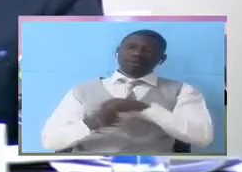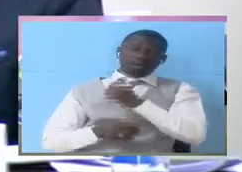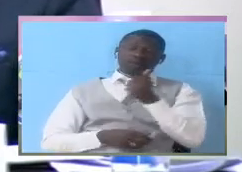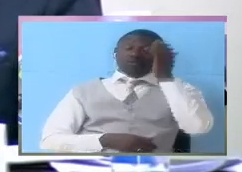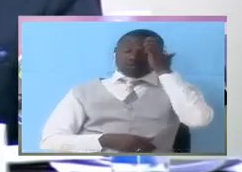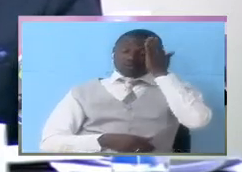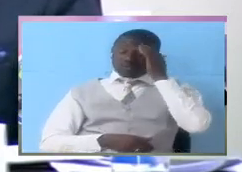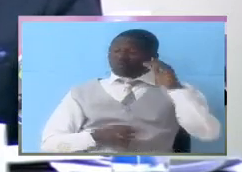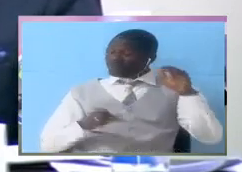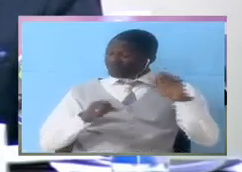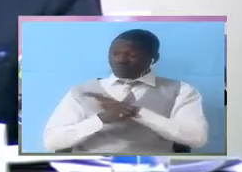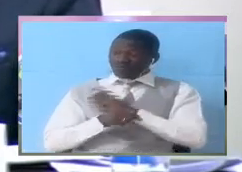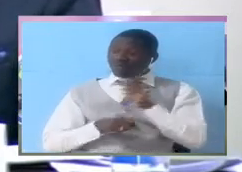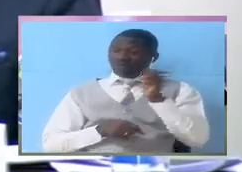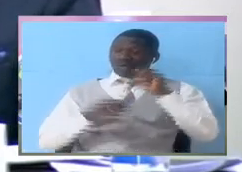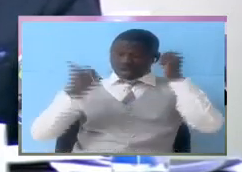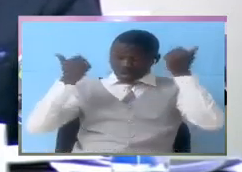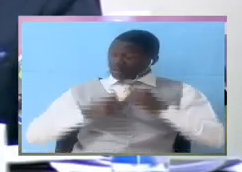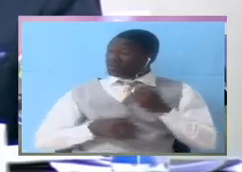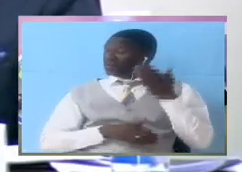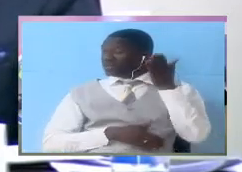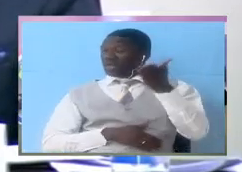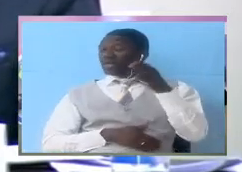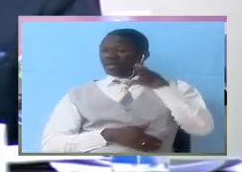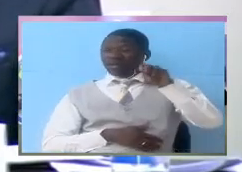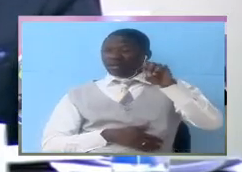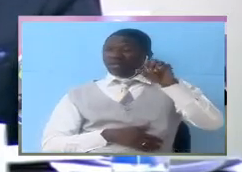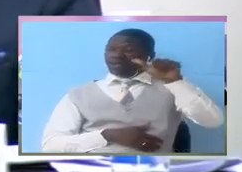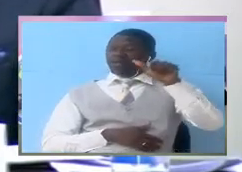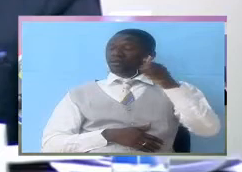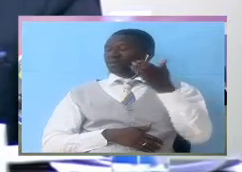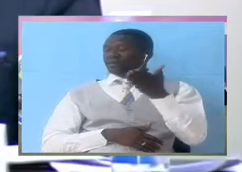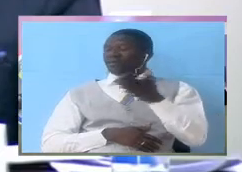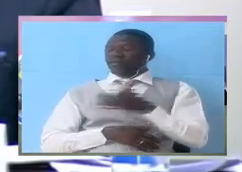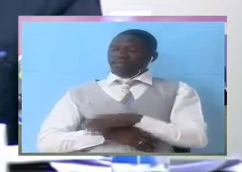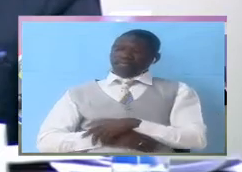joko ak ñi nga xamne ño bokk ci panel bi tayit xam nga li fa doon dox.